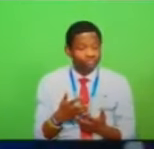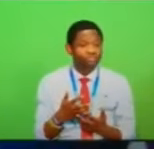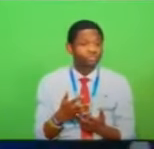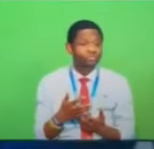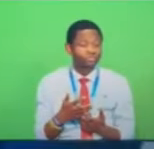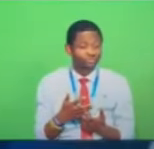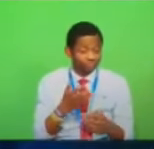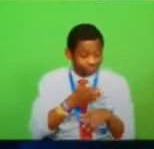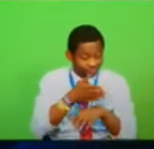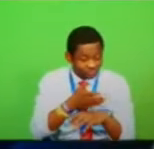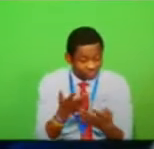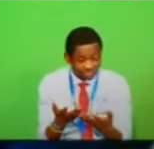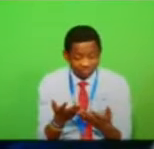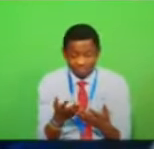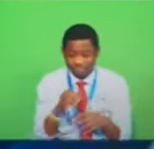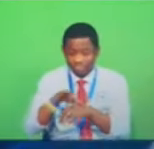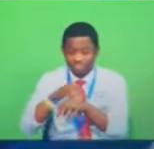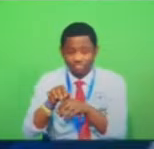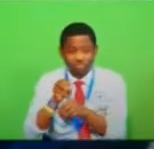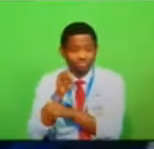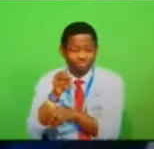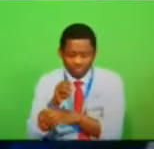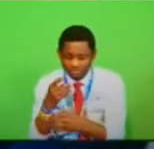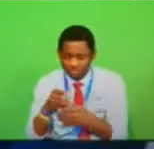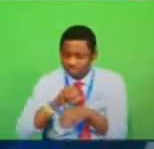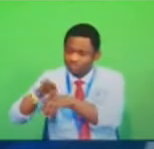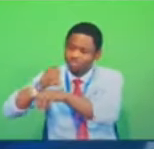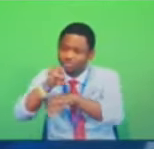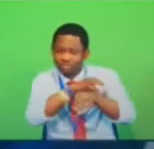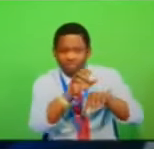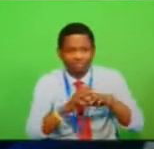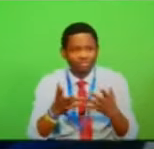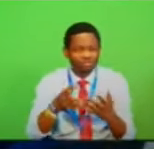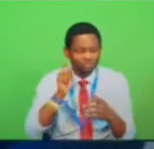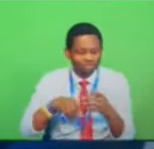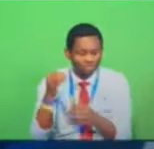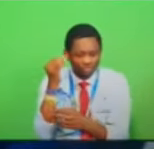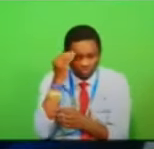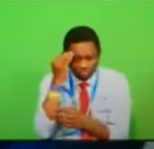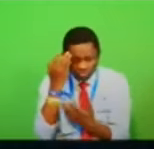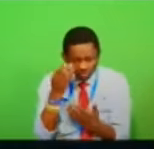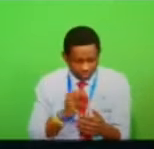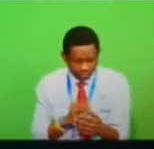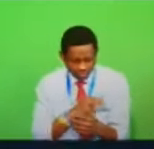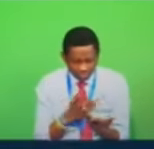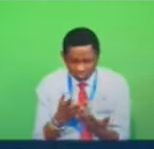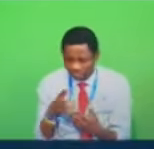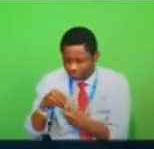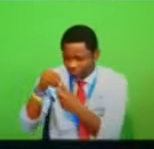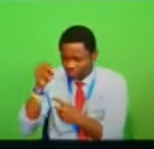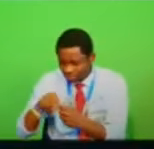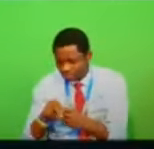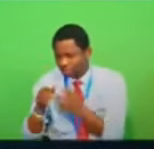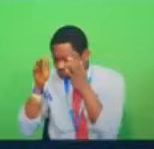gone, let's still have an eye and an ear to know members who have special needs and pay special attention to them.